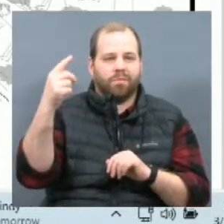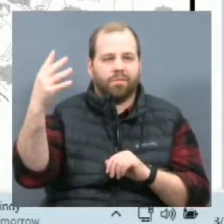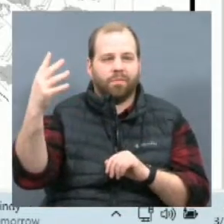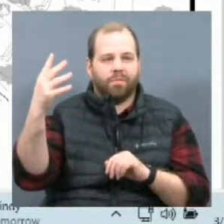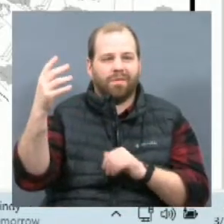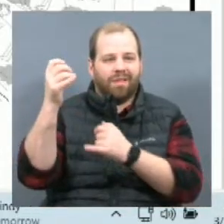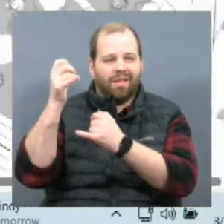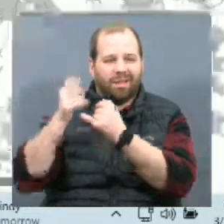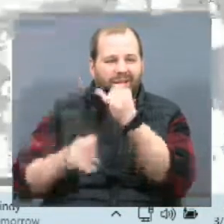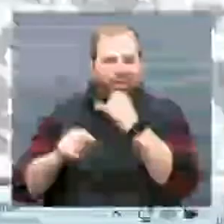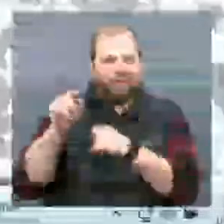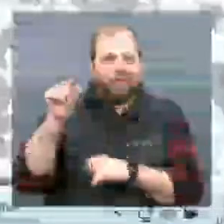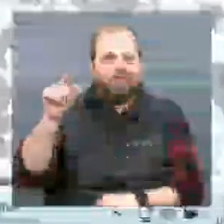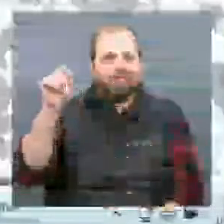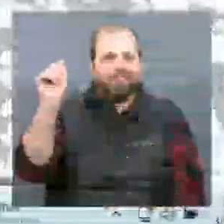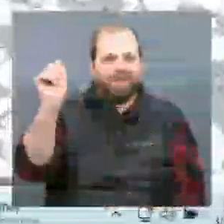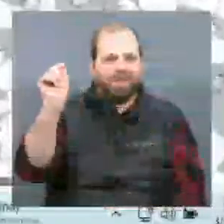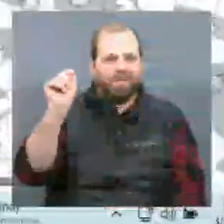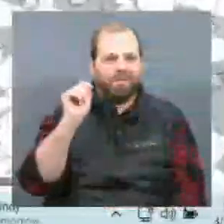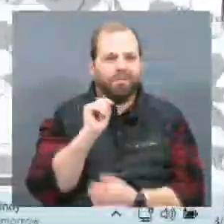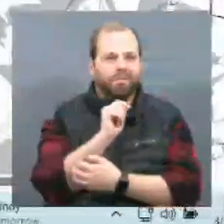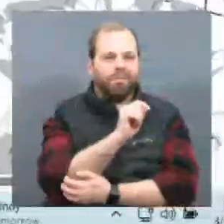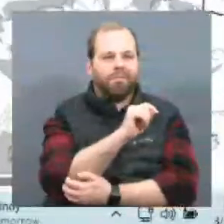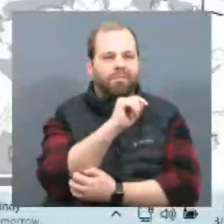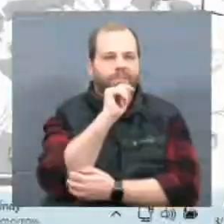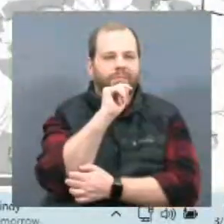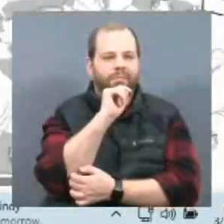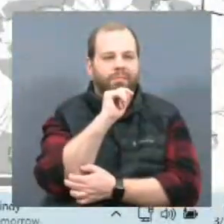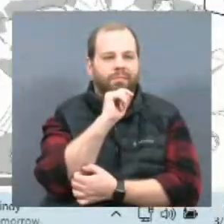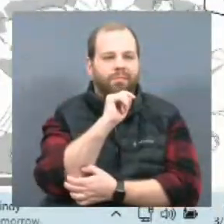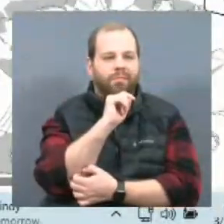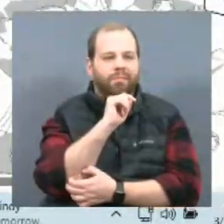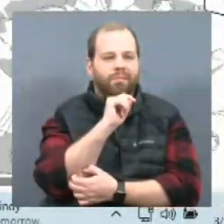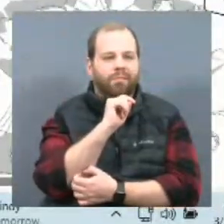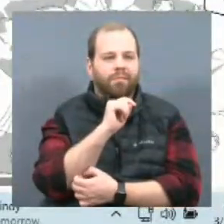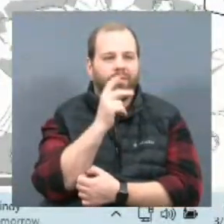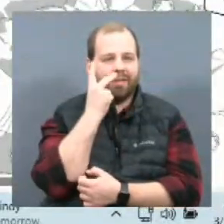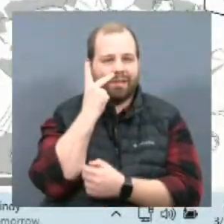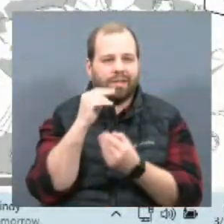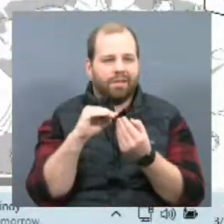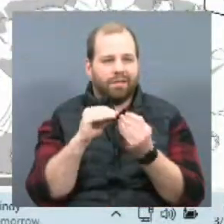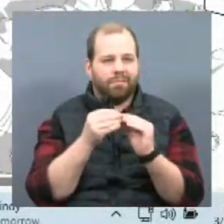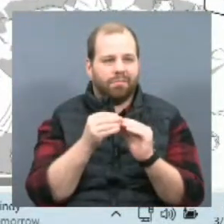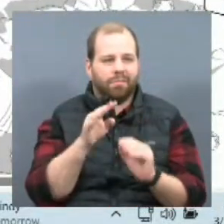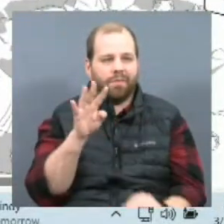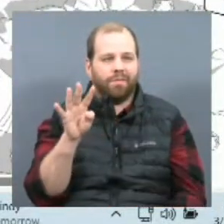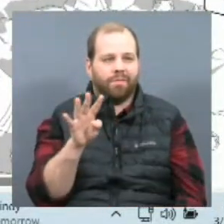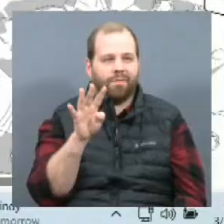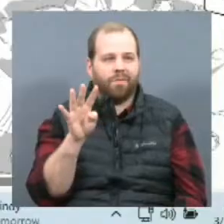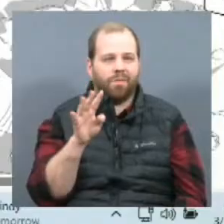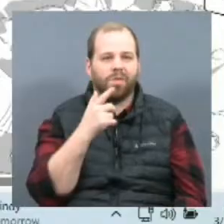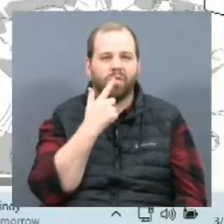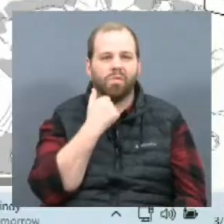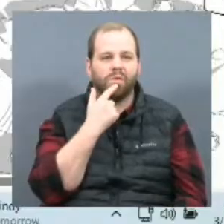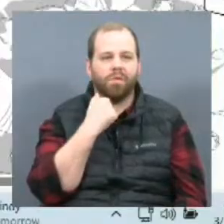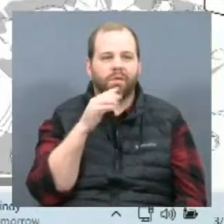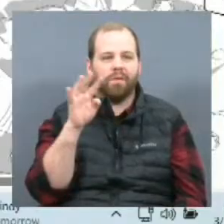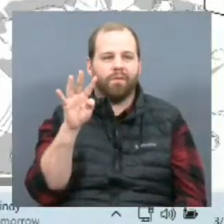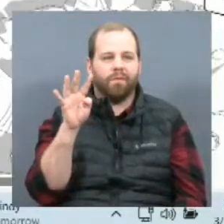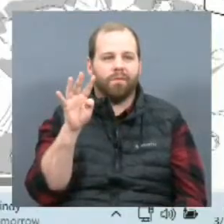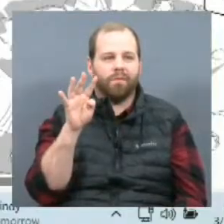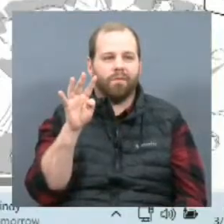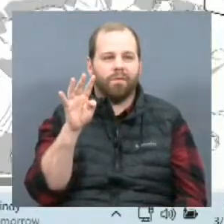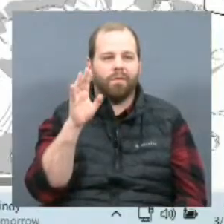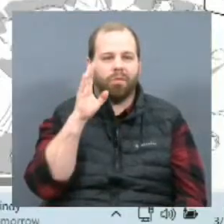bathroom. Got it. The food trucks will be what is number 4 in the red. They'll be parked along